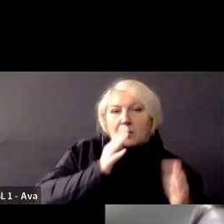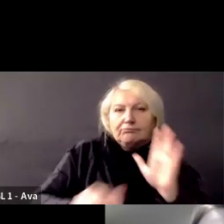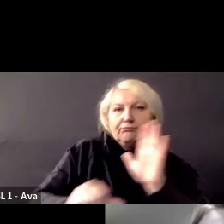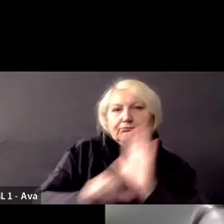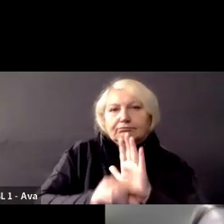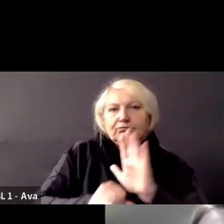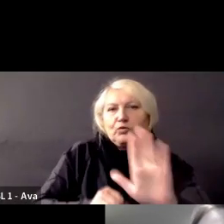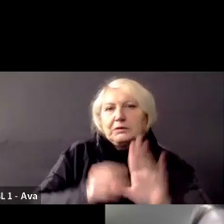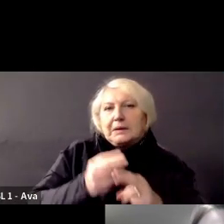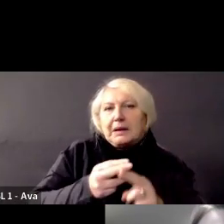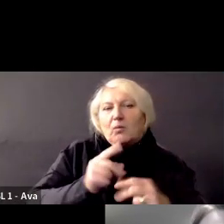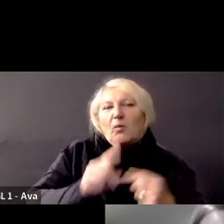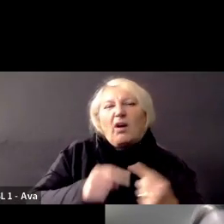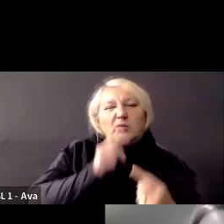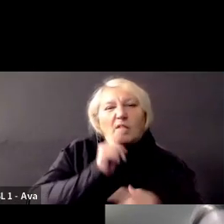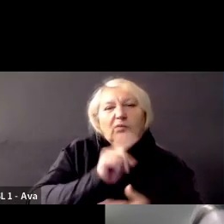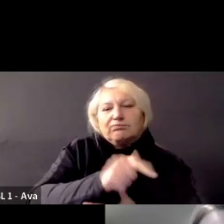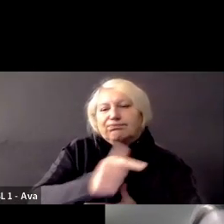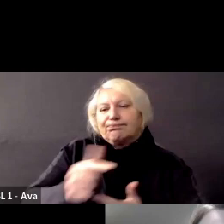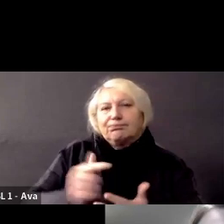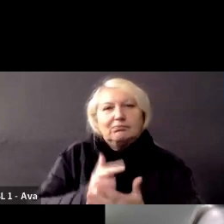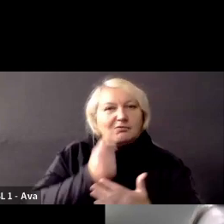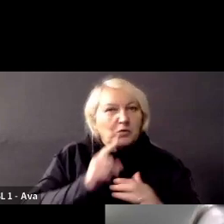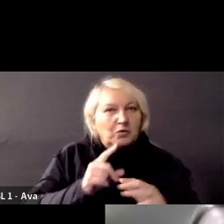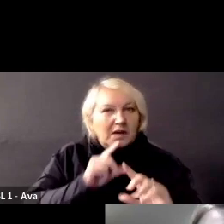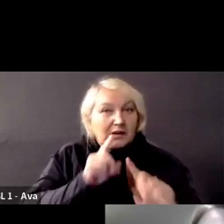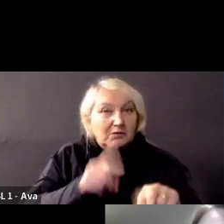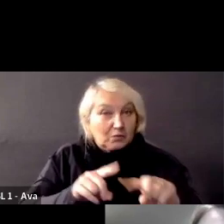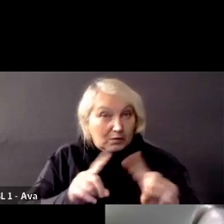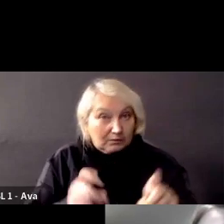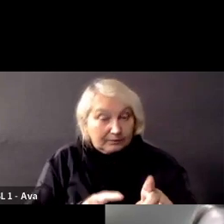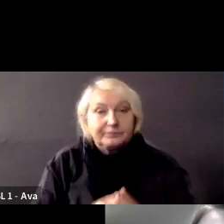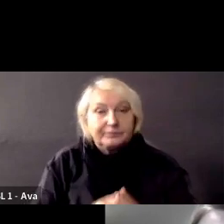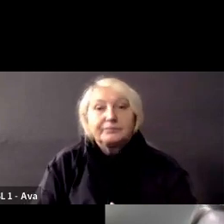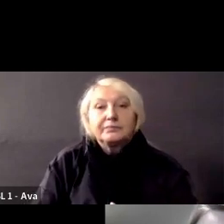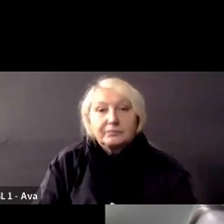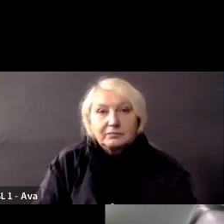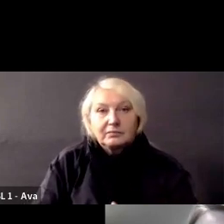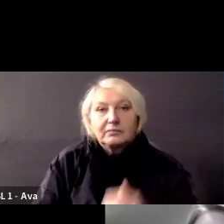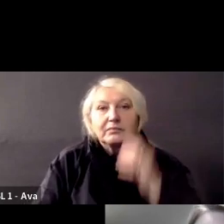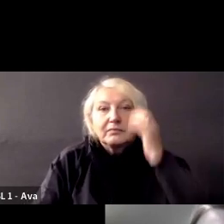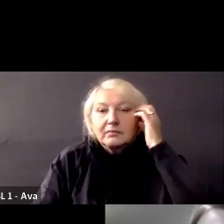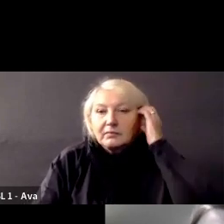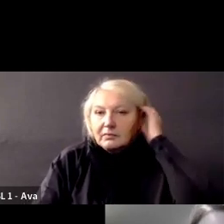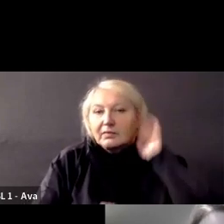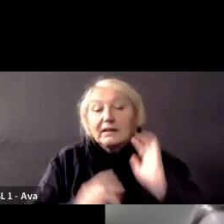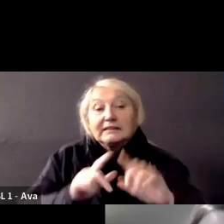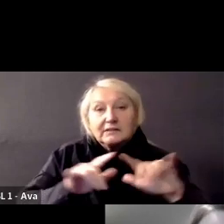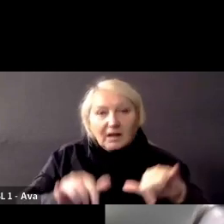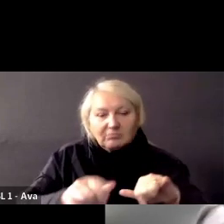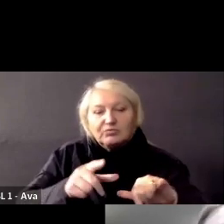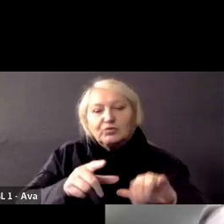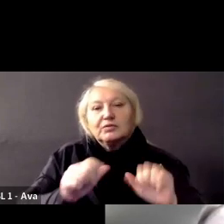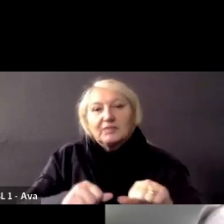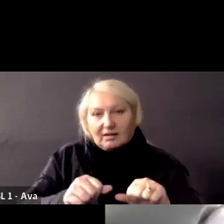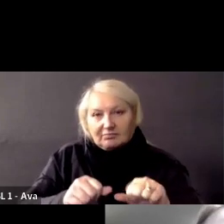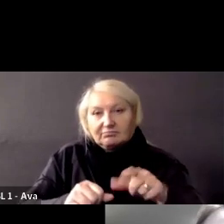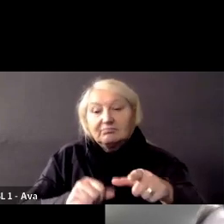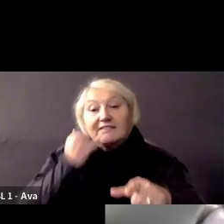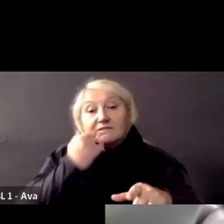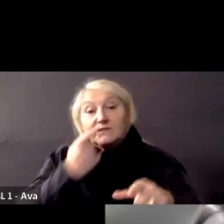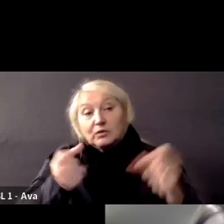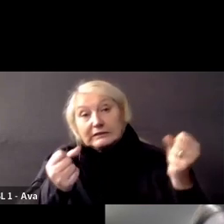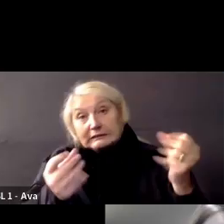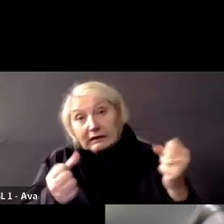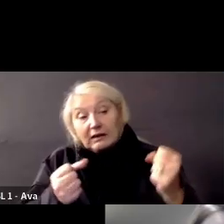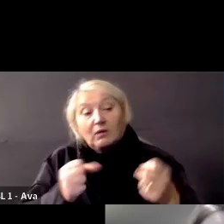it's time for you to ask your question. At that time, you can turn on your video to sign or